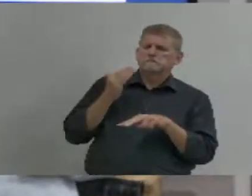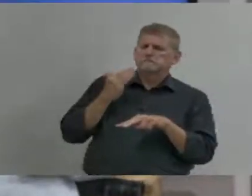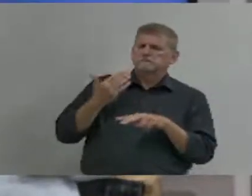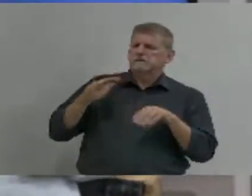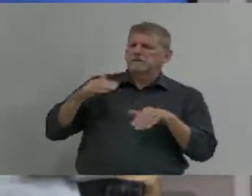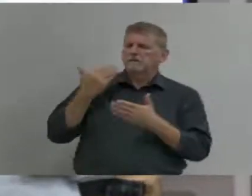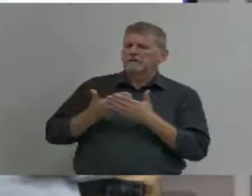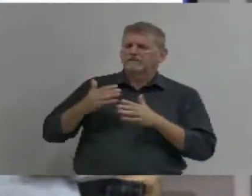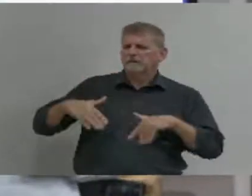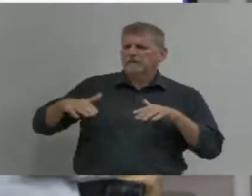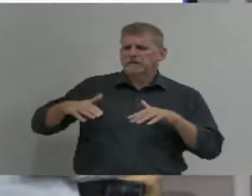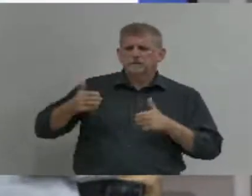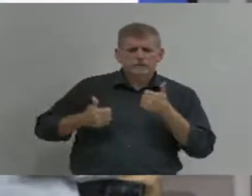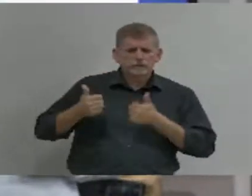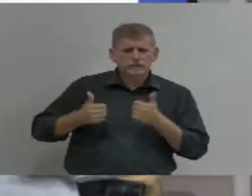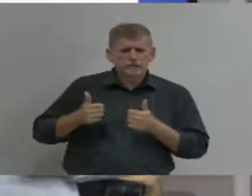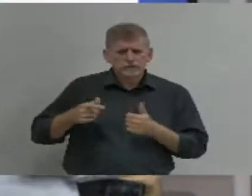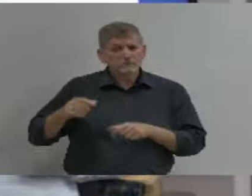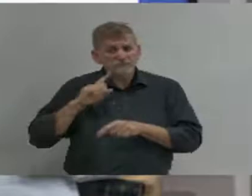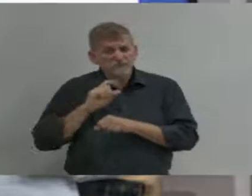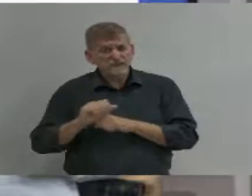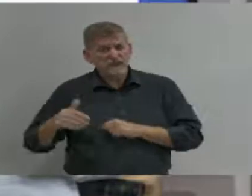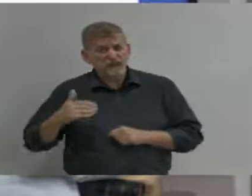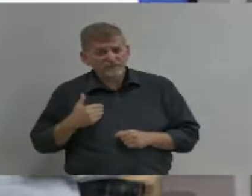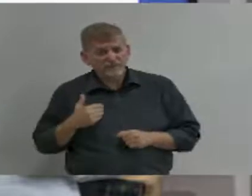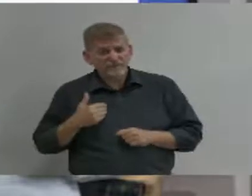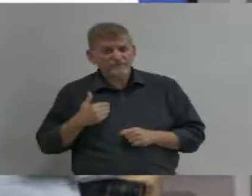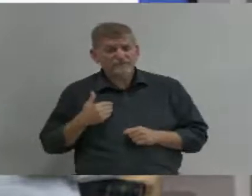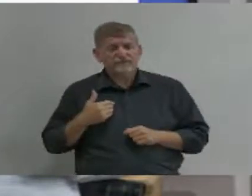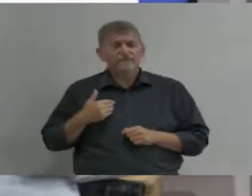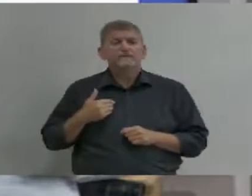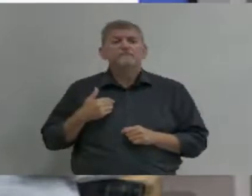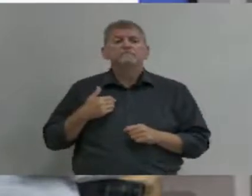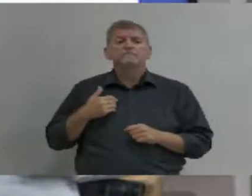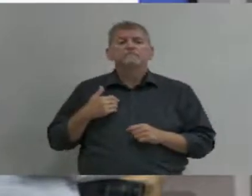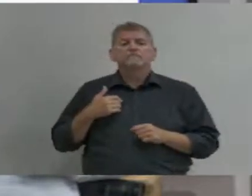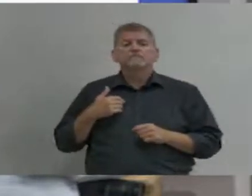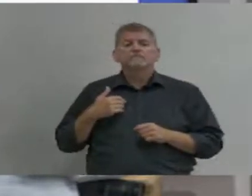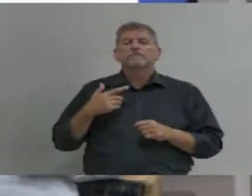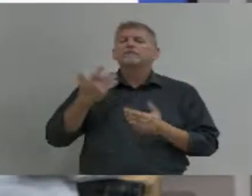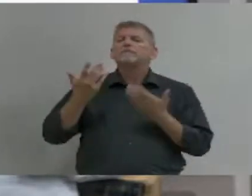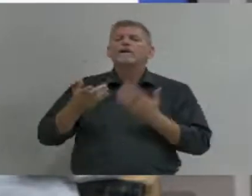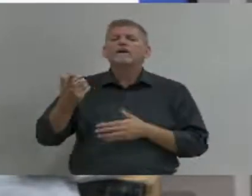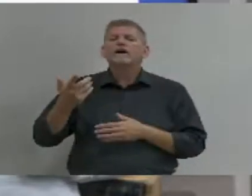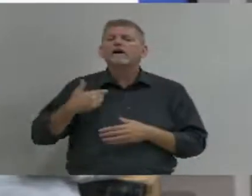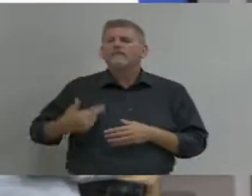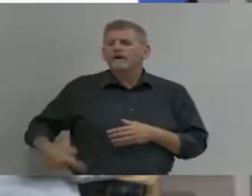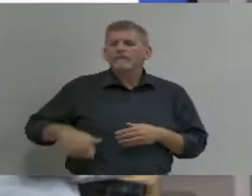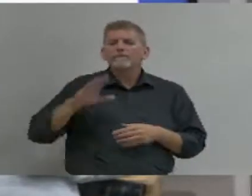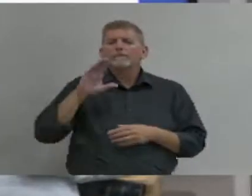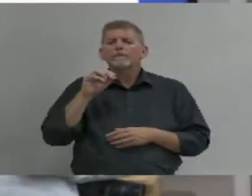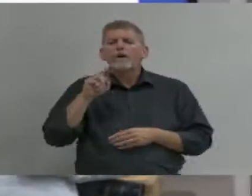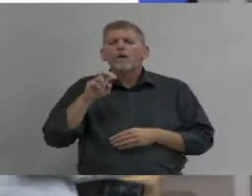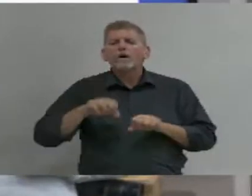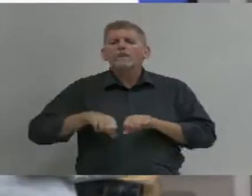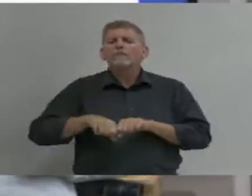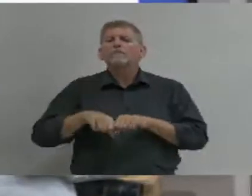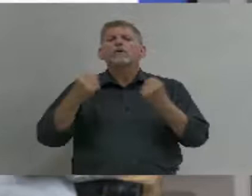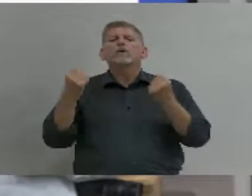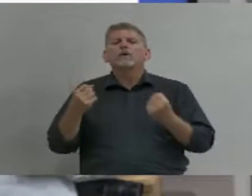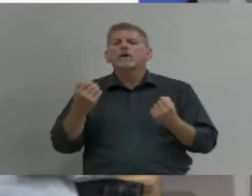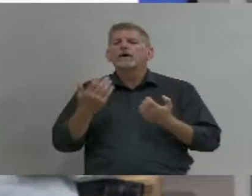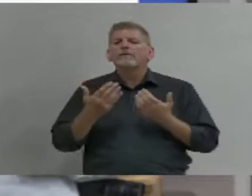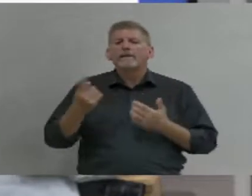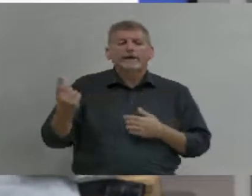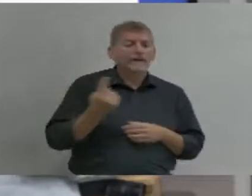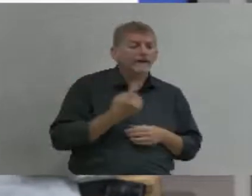hip fracture, and they can't go back to the nursing home until that test is negative? Are these true patients with COVID, or are they people in limbo waiting for a test or